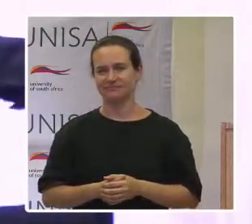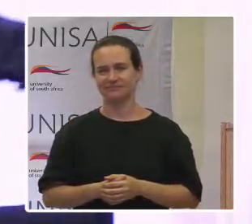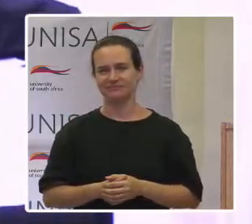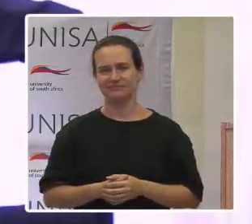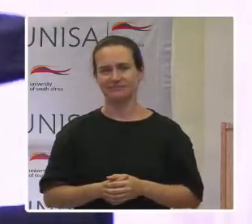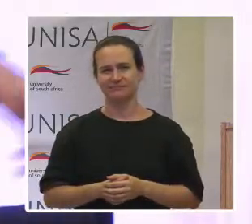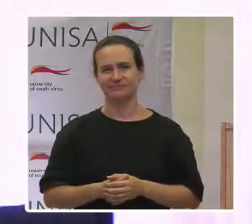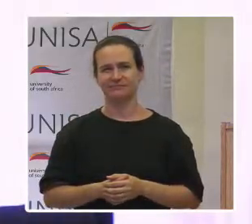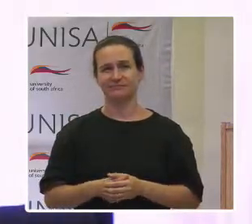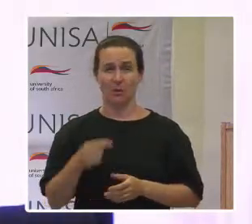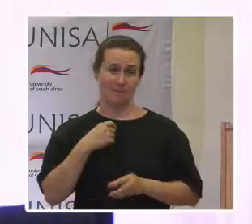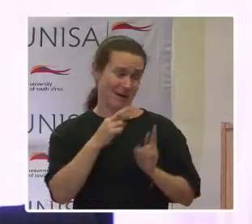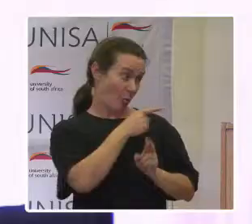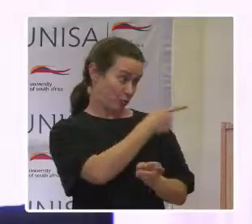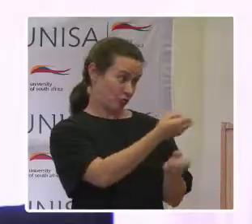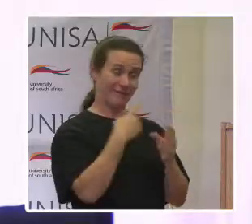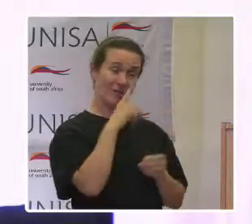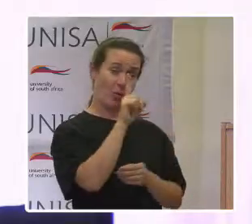get 100%.